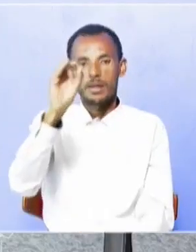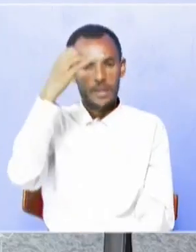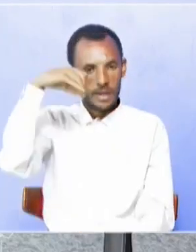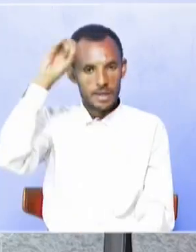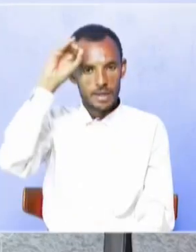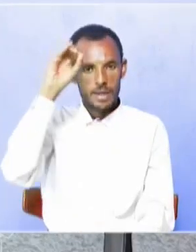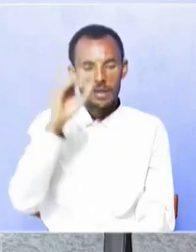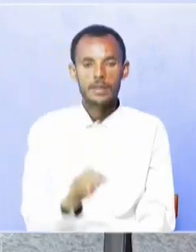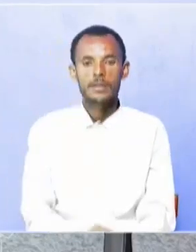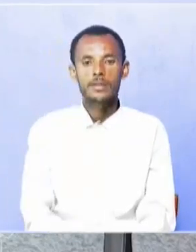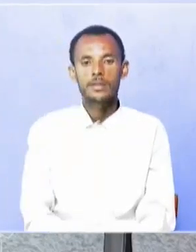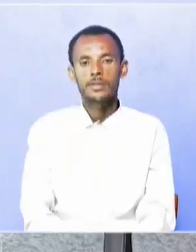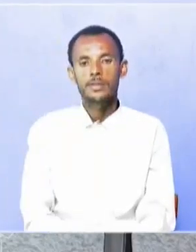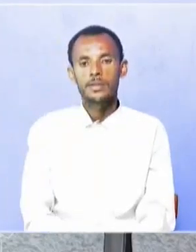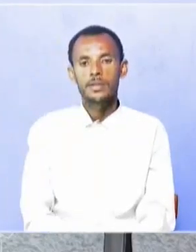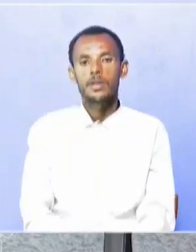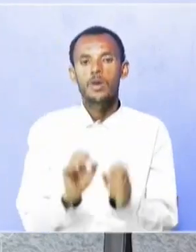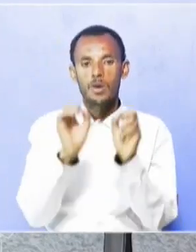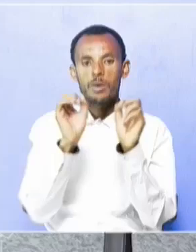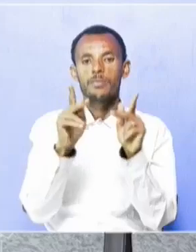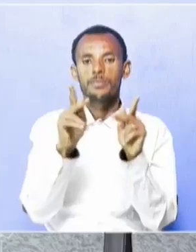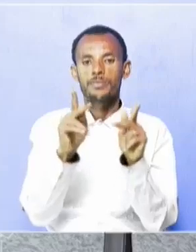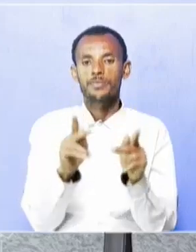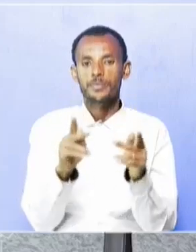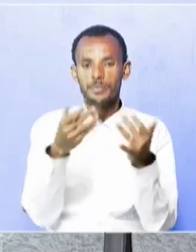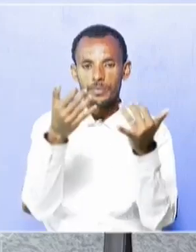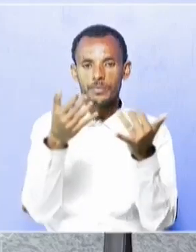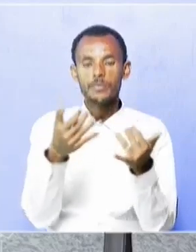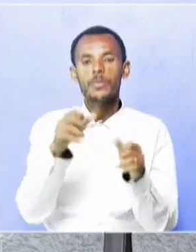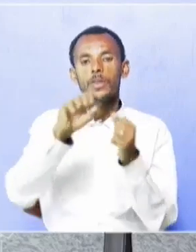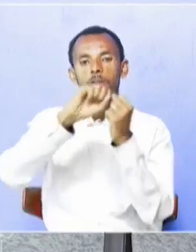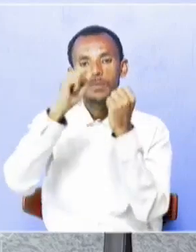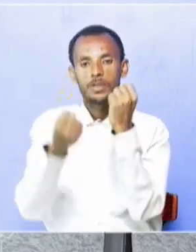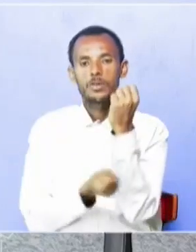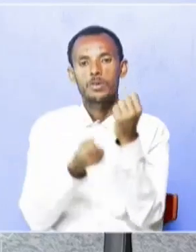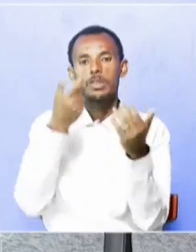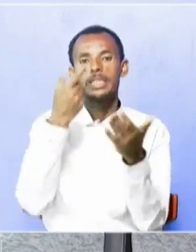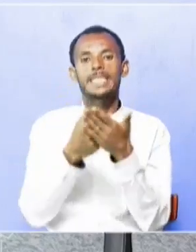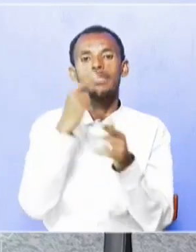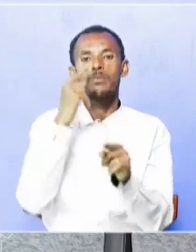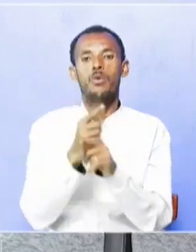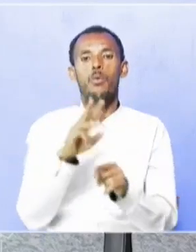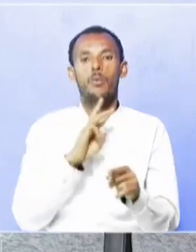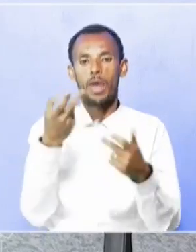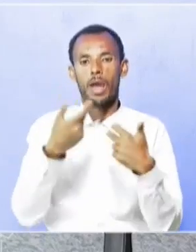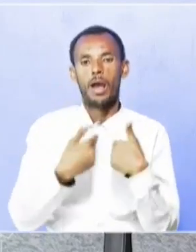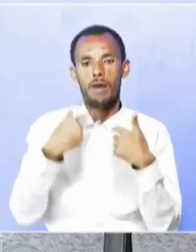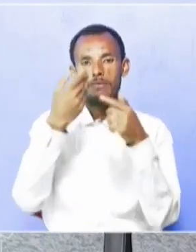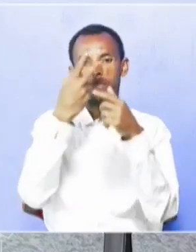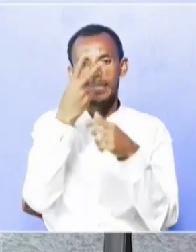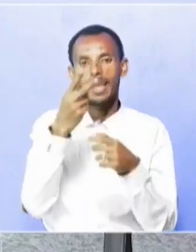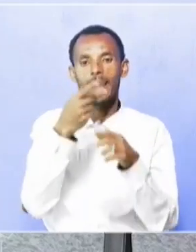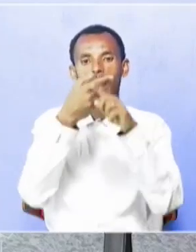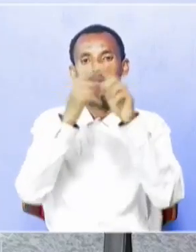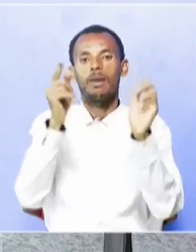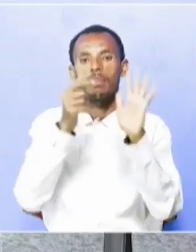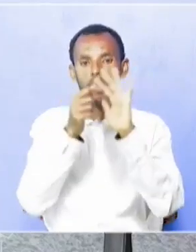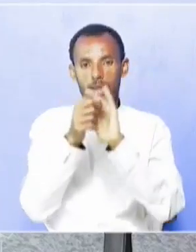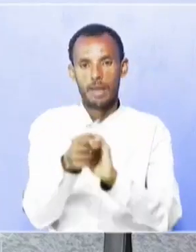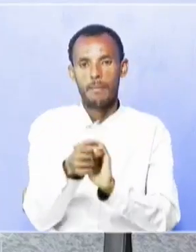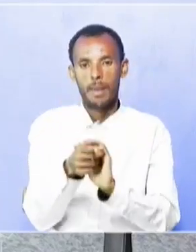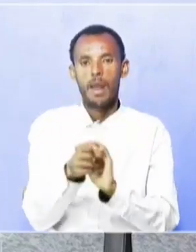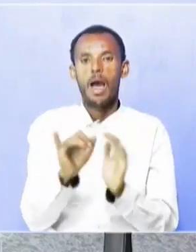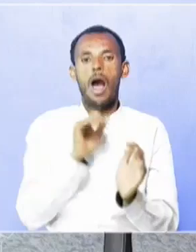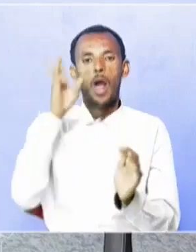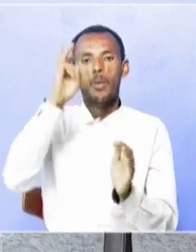right? All right. So based on this proof, we have seen different examples.